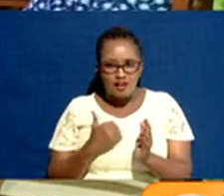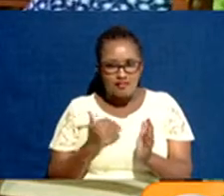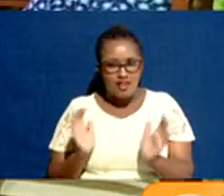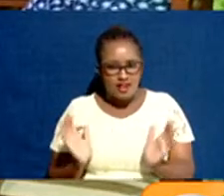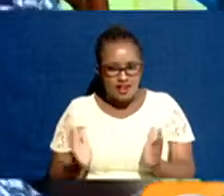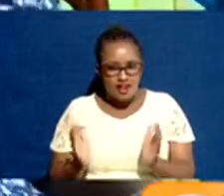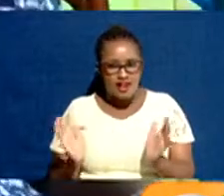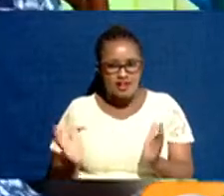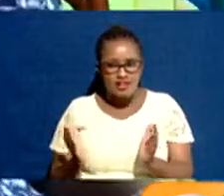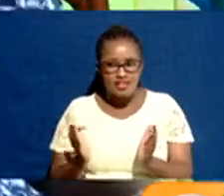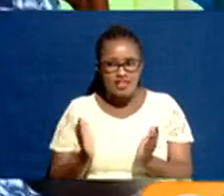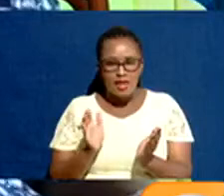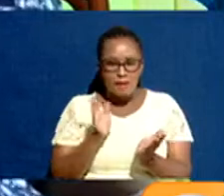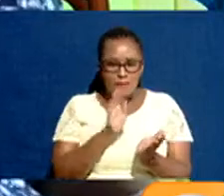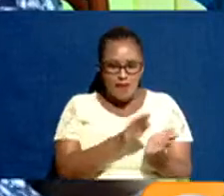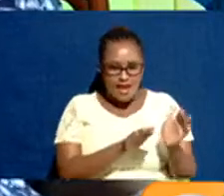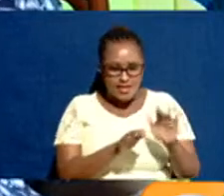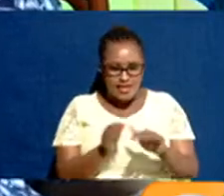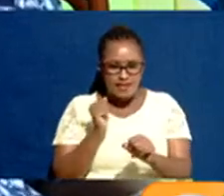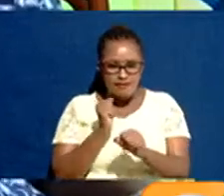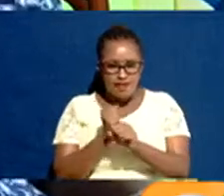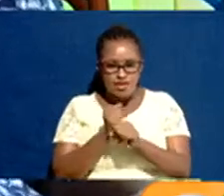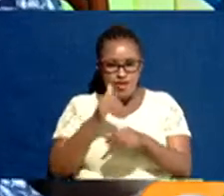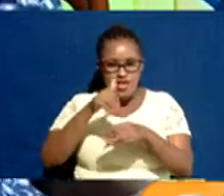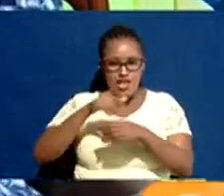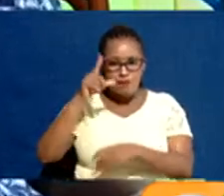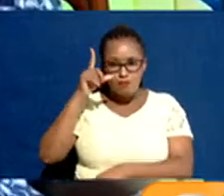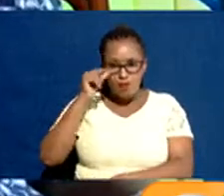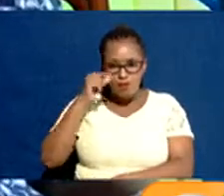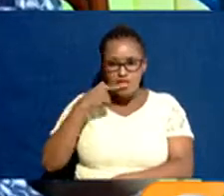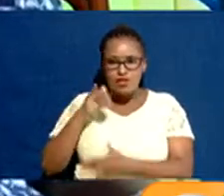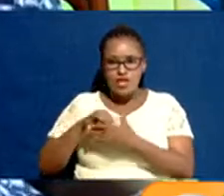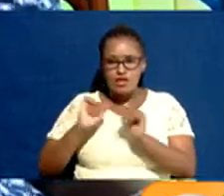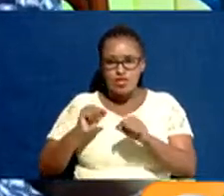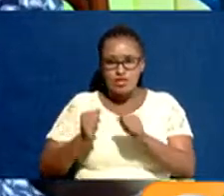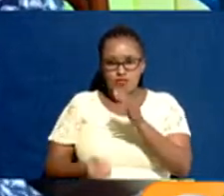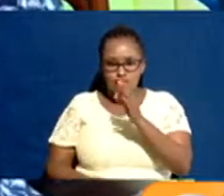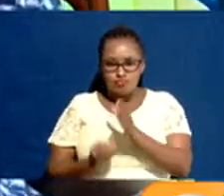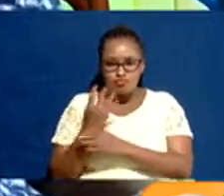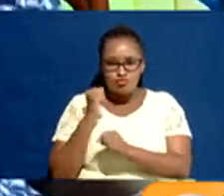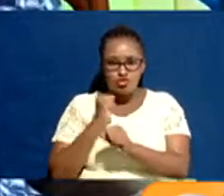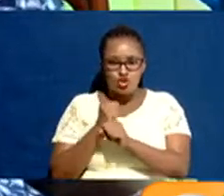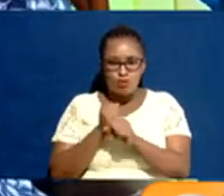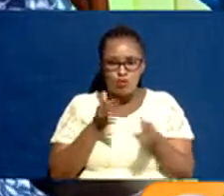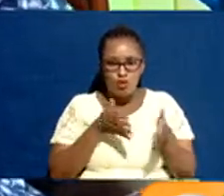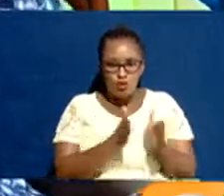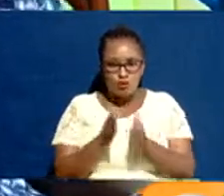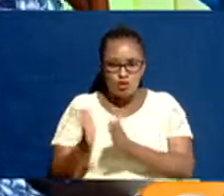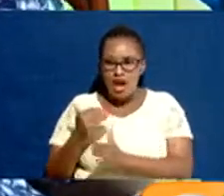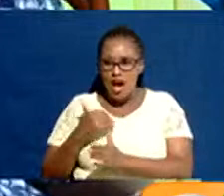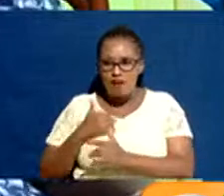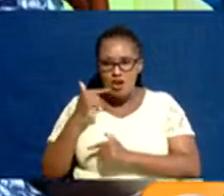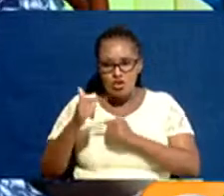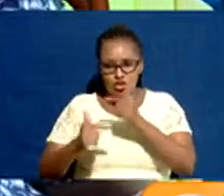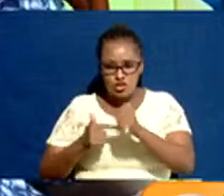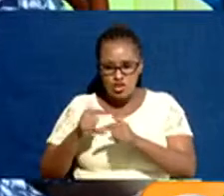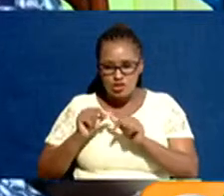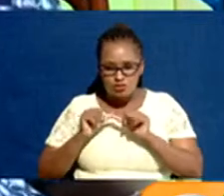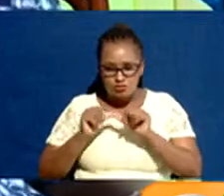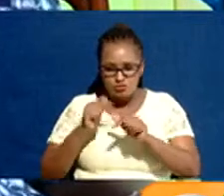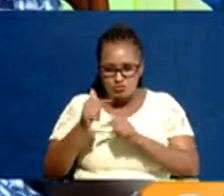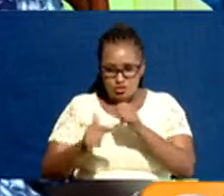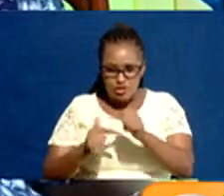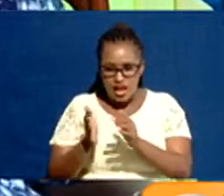the bagging and the packing to be done in Mombasa. Right. So that we can also create employment. Thanks. So what is happening is that it's a continuous process. The